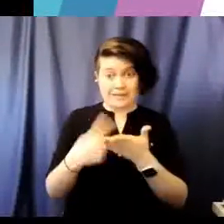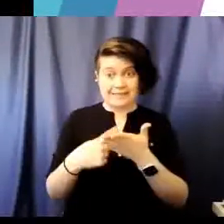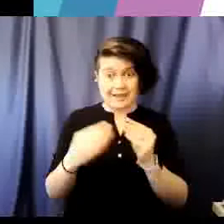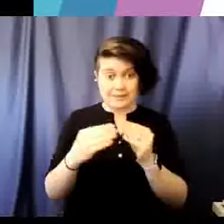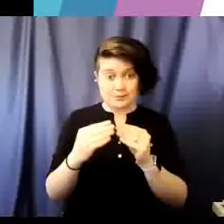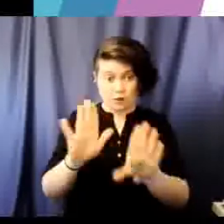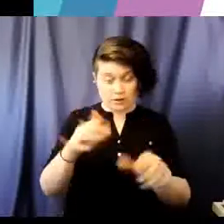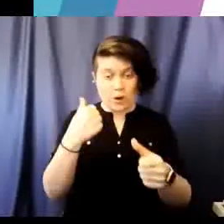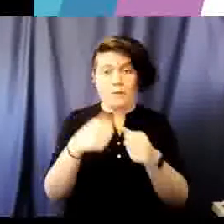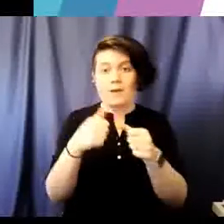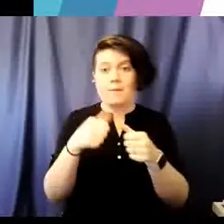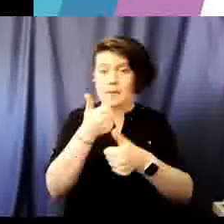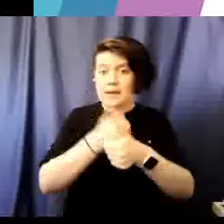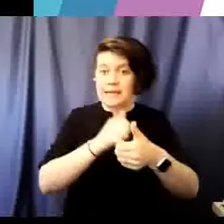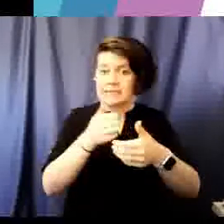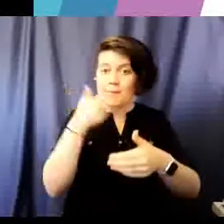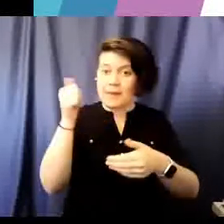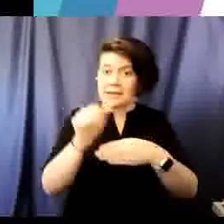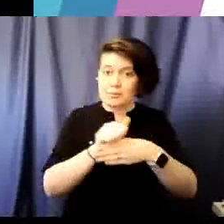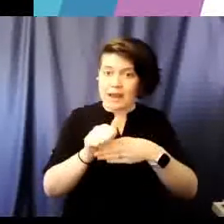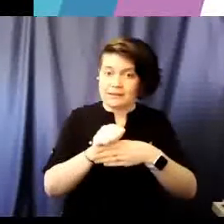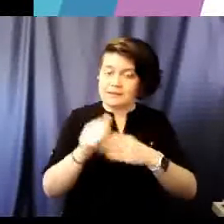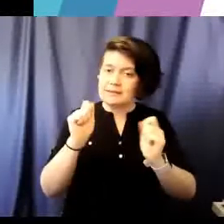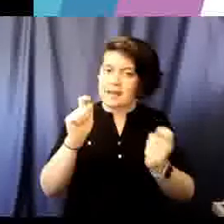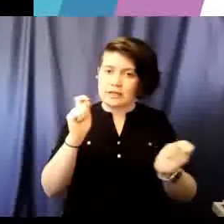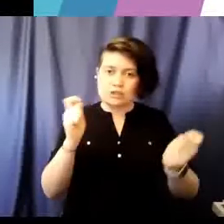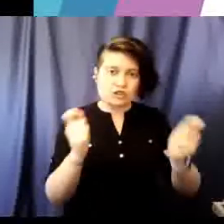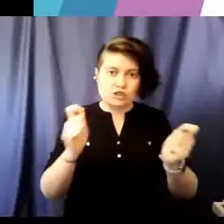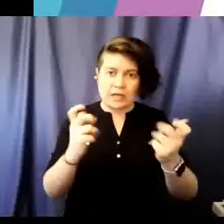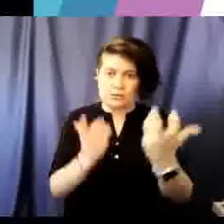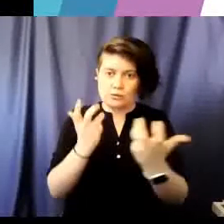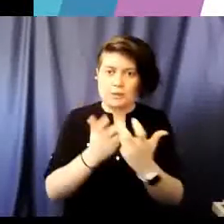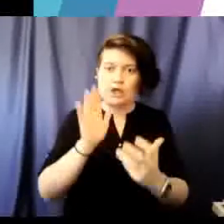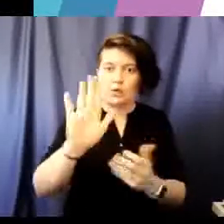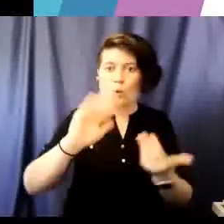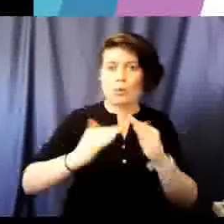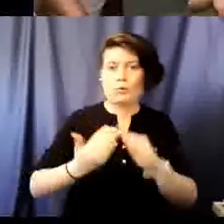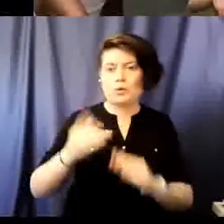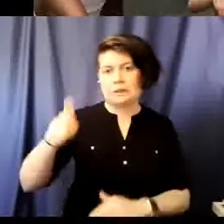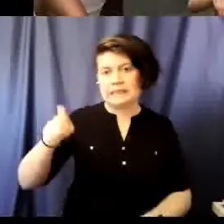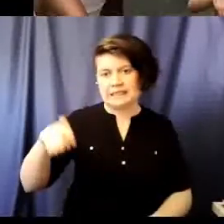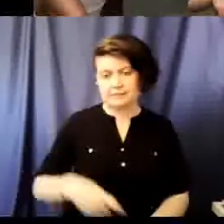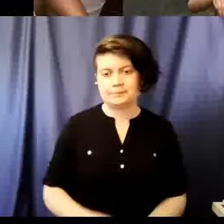each of these best practices can be shifted for the needs of your community.